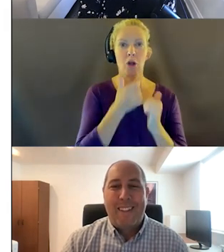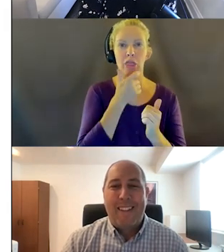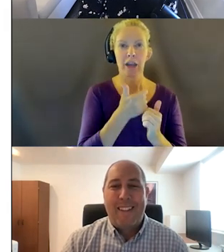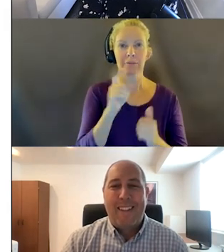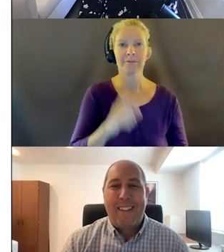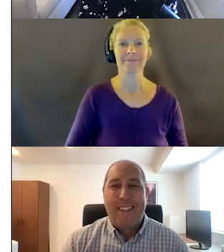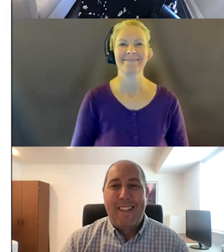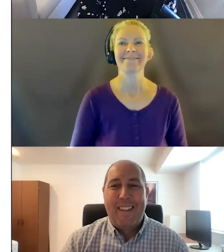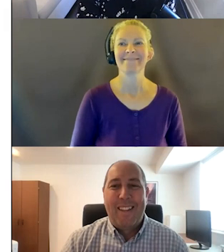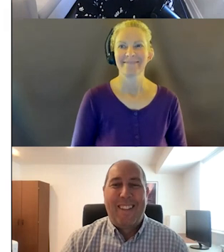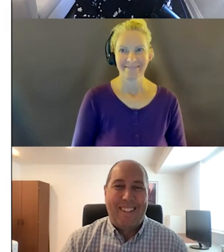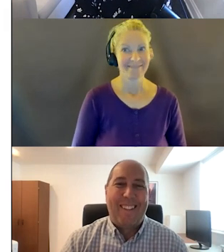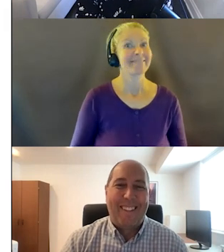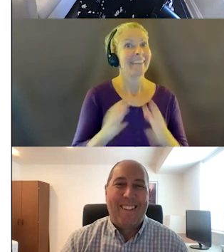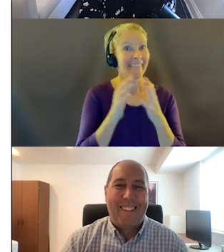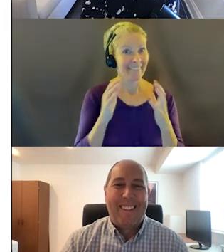I'm guessing there was a lot of chatter.